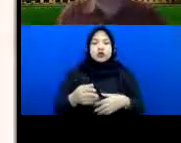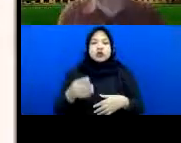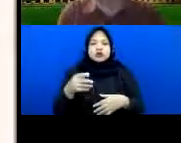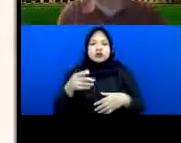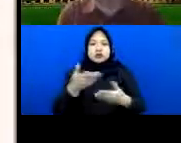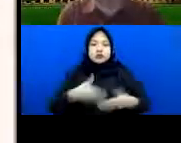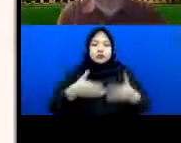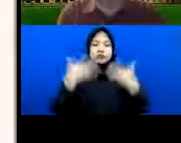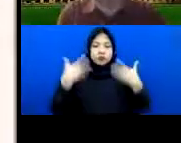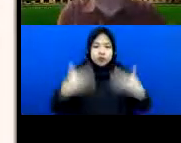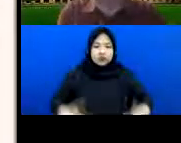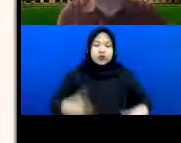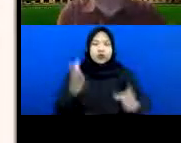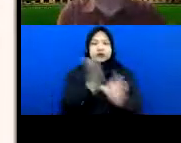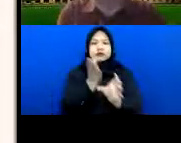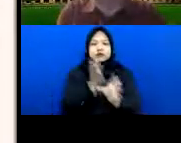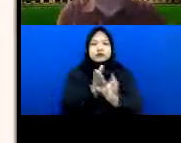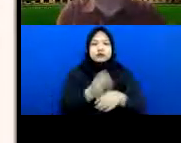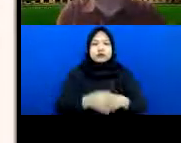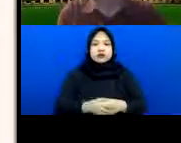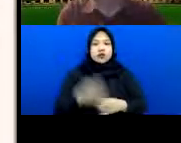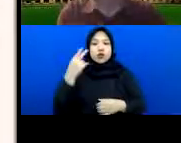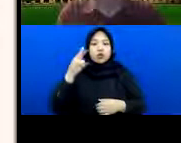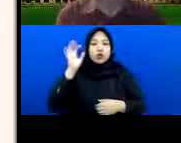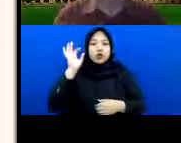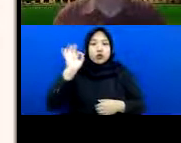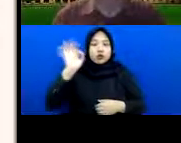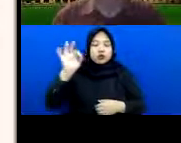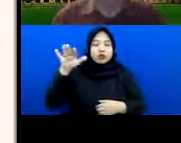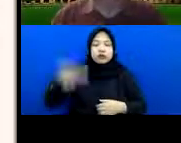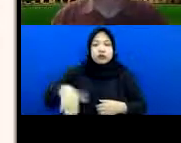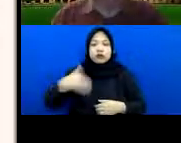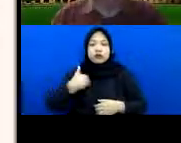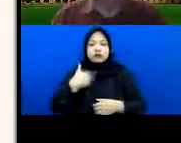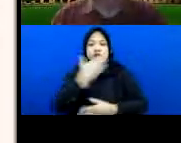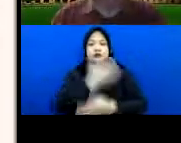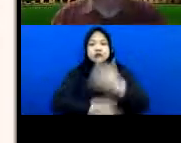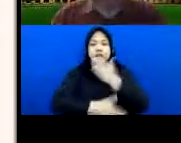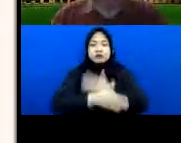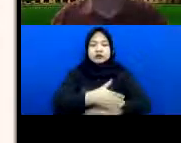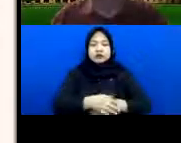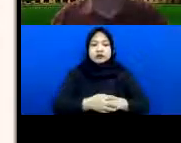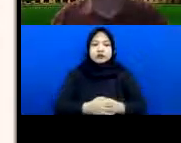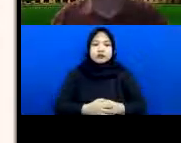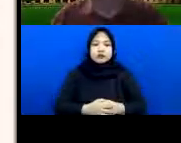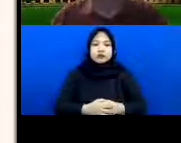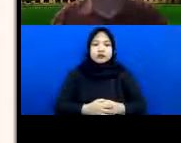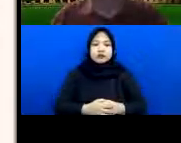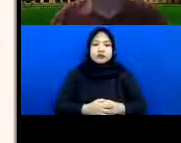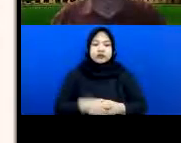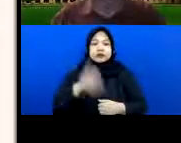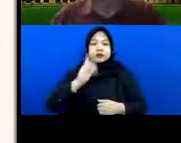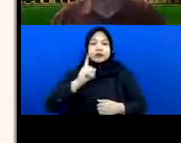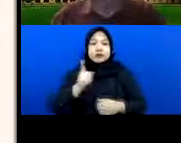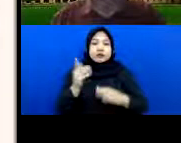of biological, social, or psychological factors for parents with children with disabilities?